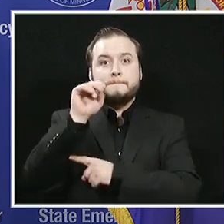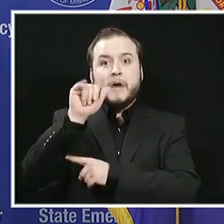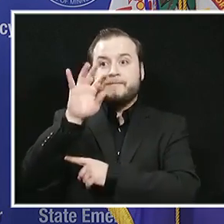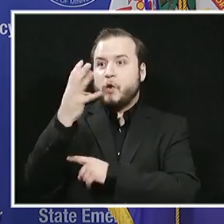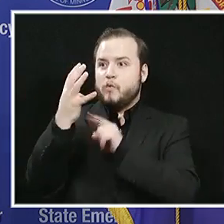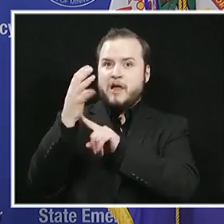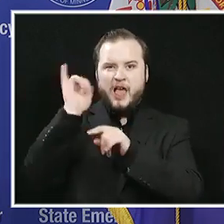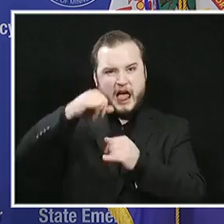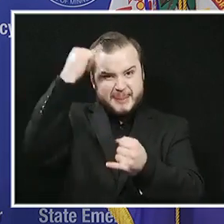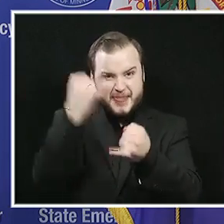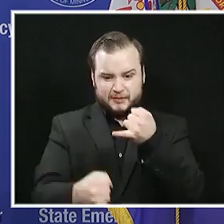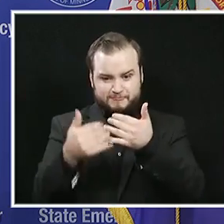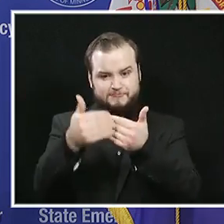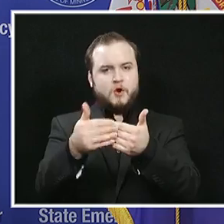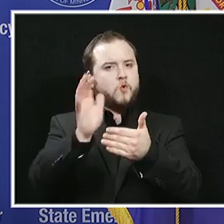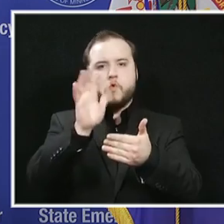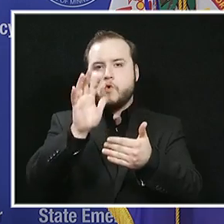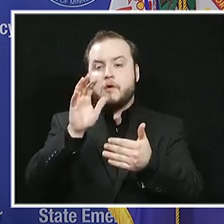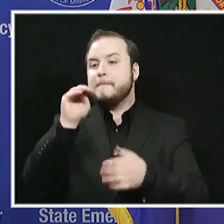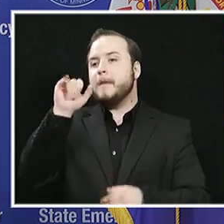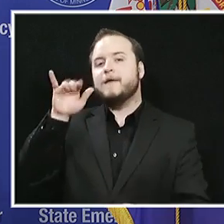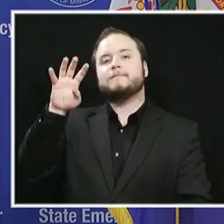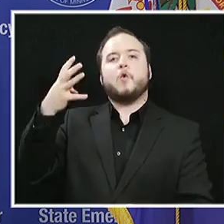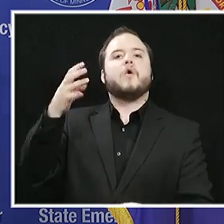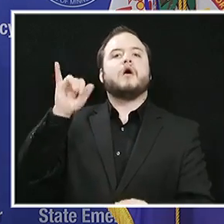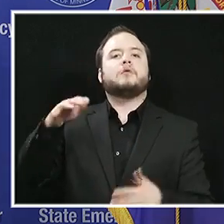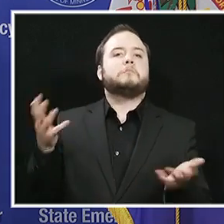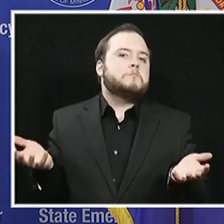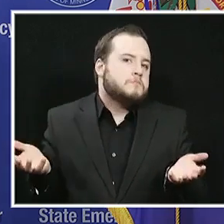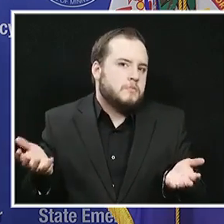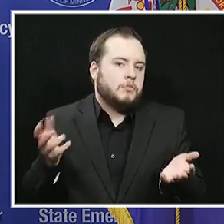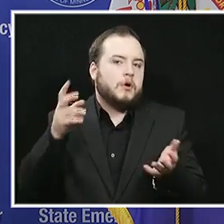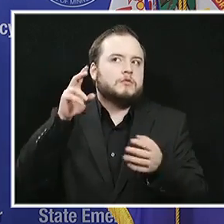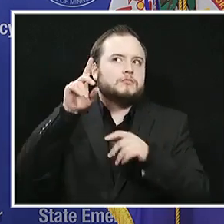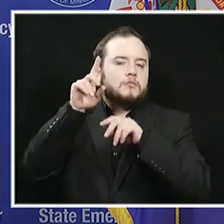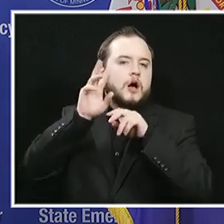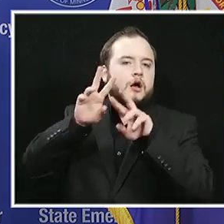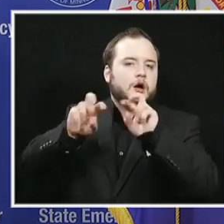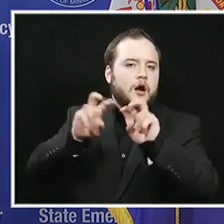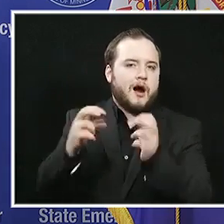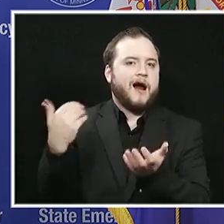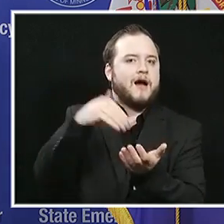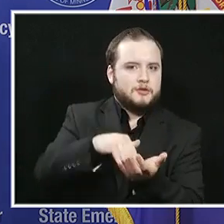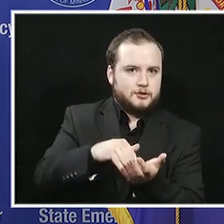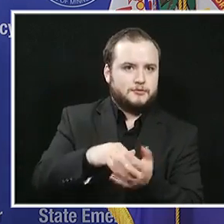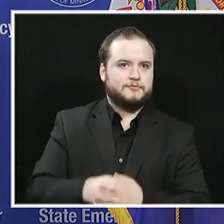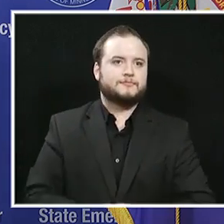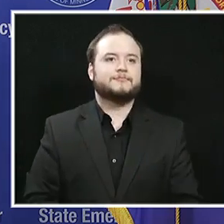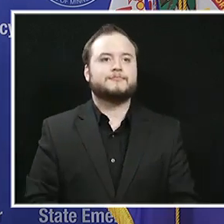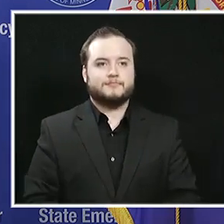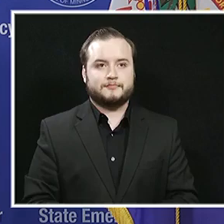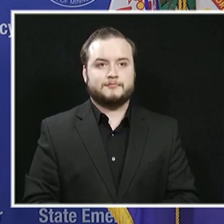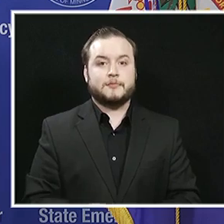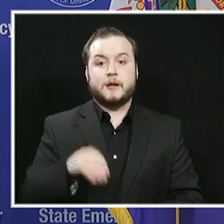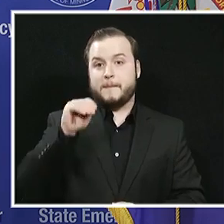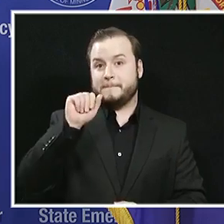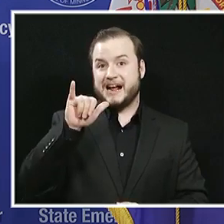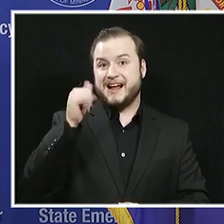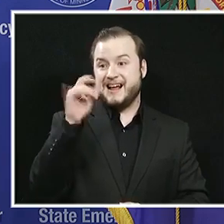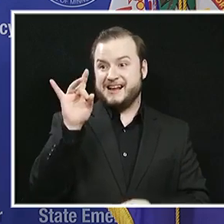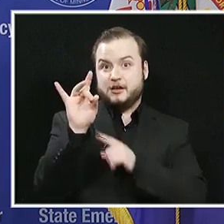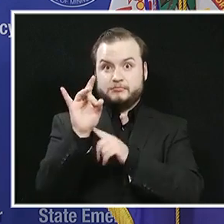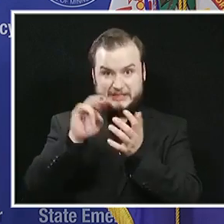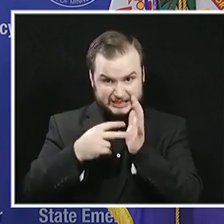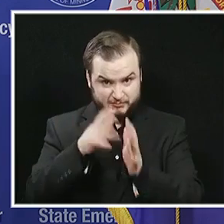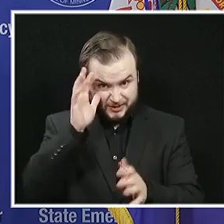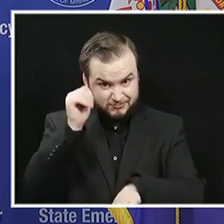are probably the most extensive testing package. The results are, thanks to Minnesotans, the flattest numbers that are out there. And the results are, if you go and